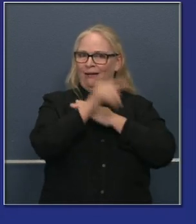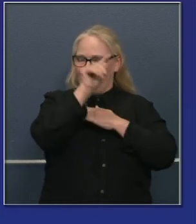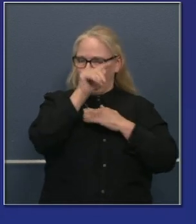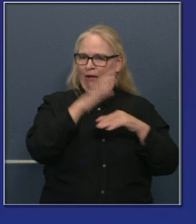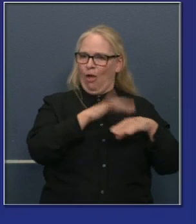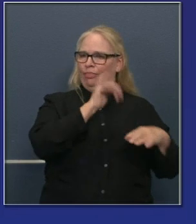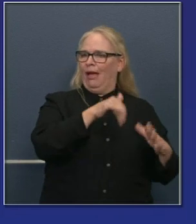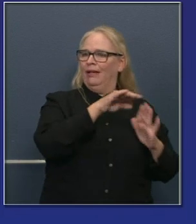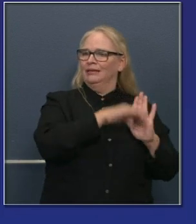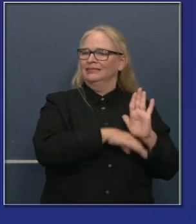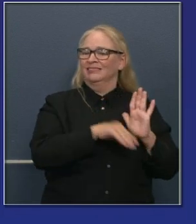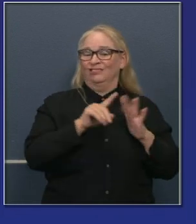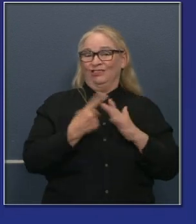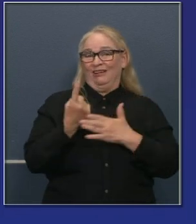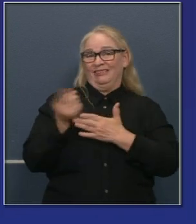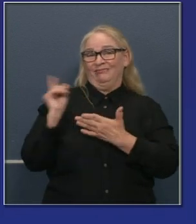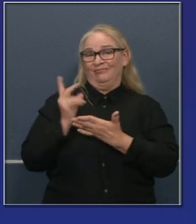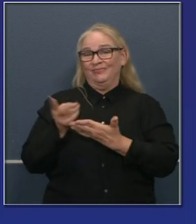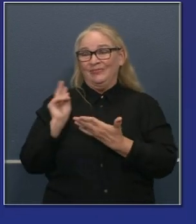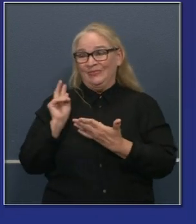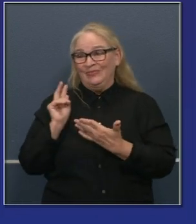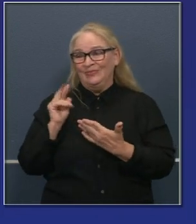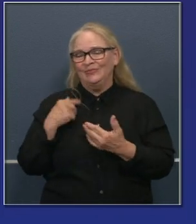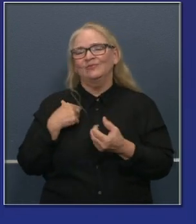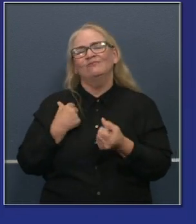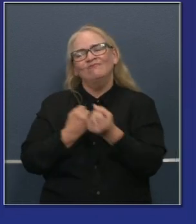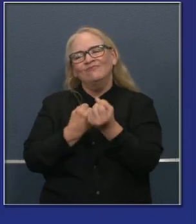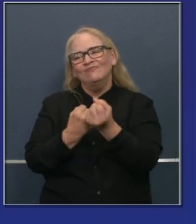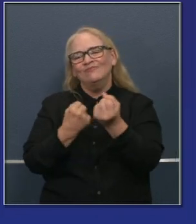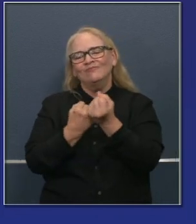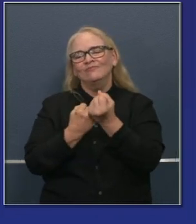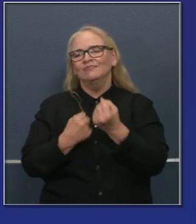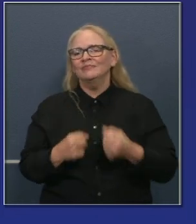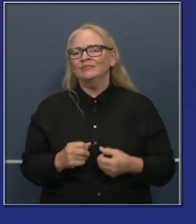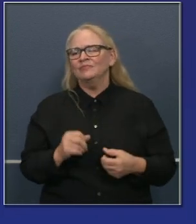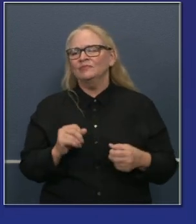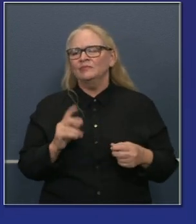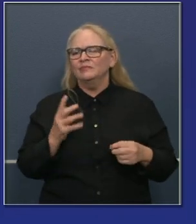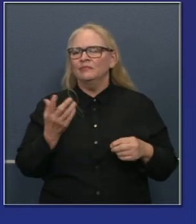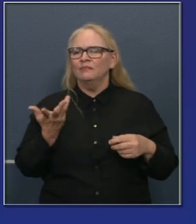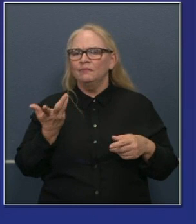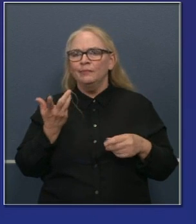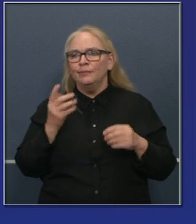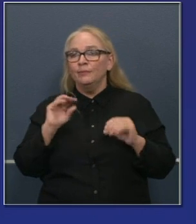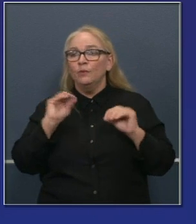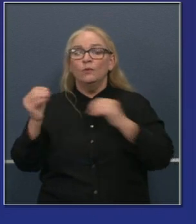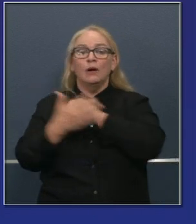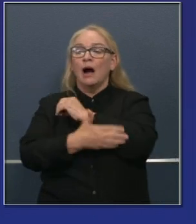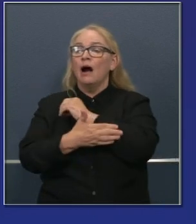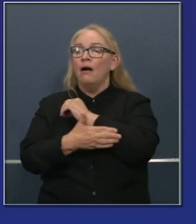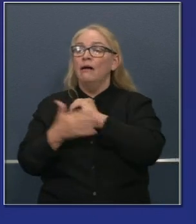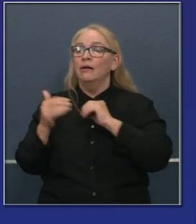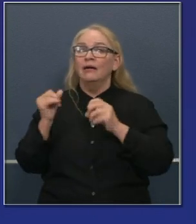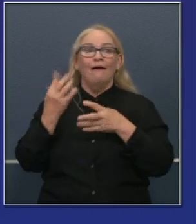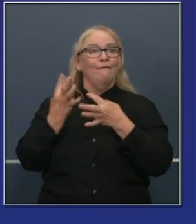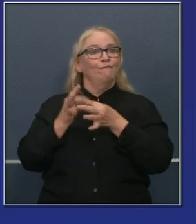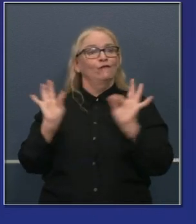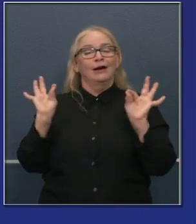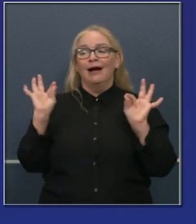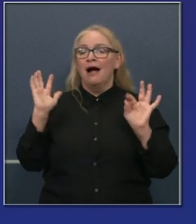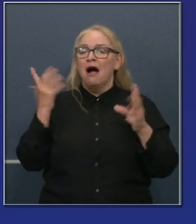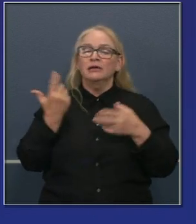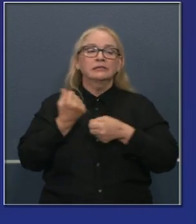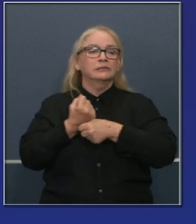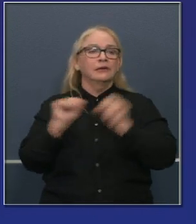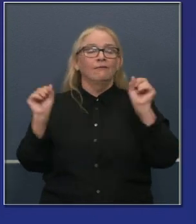2, reinforcing that no part of our state is immune from the transmission of this virus,